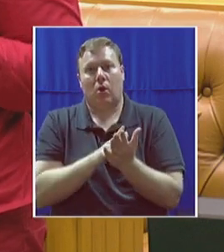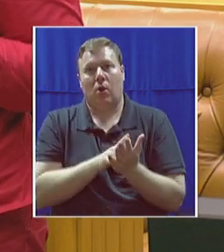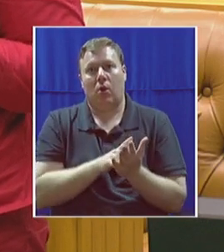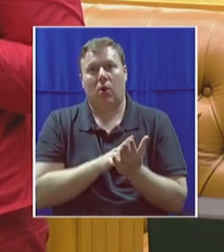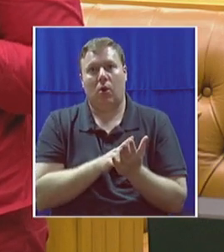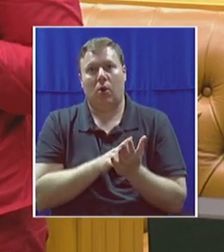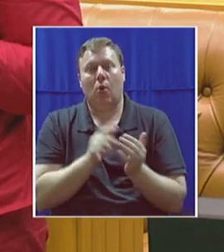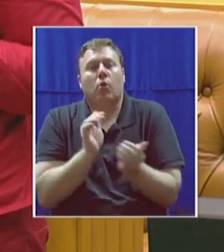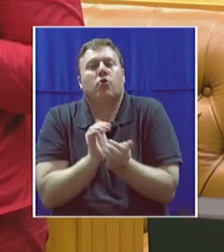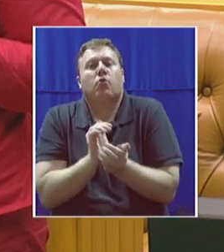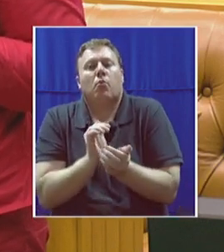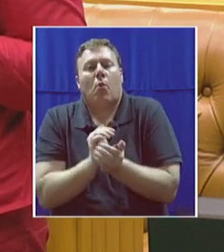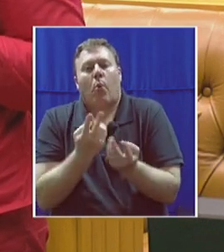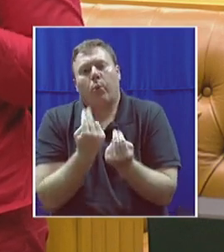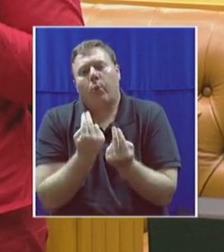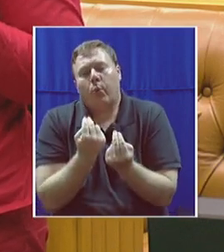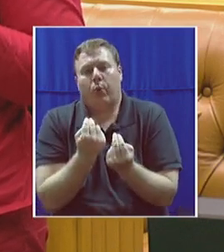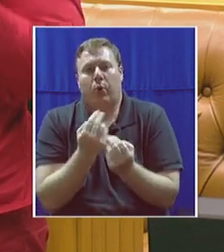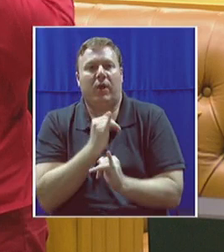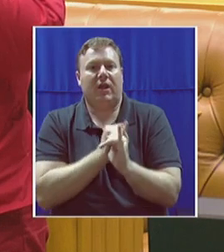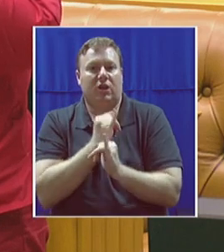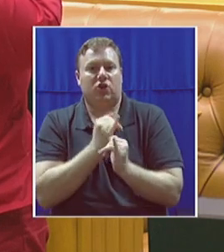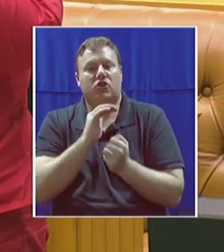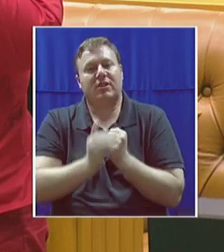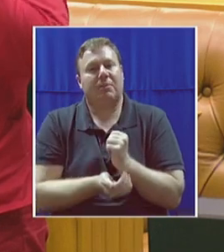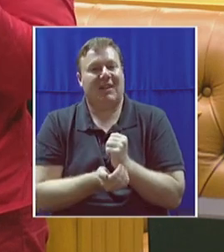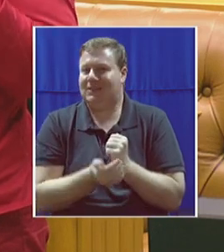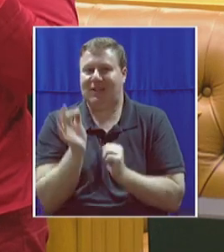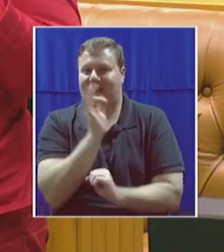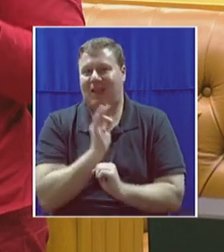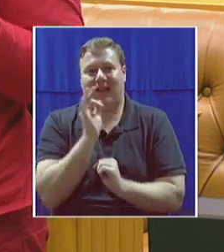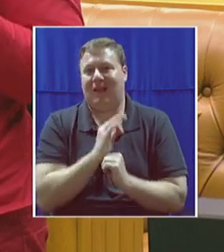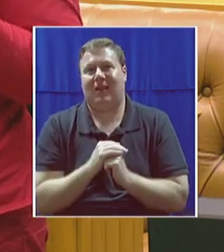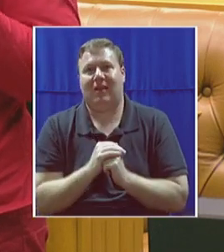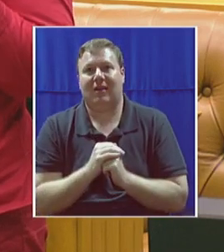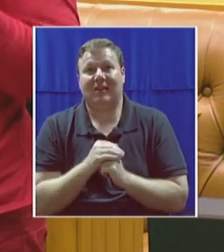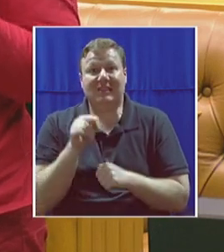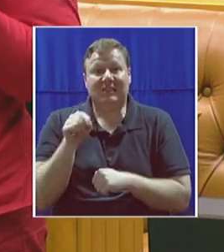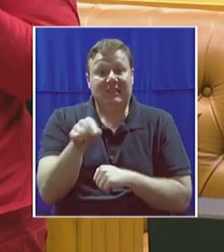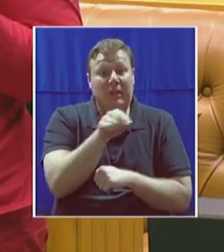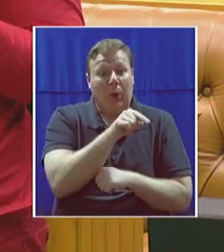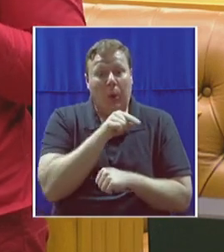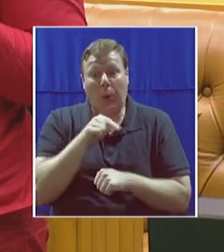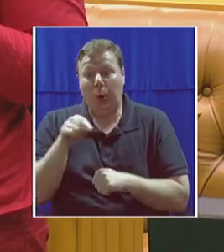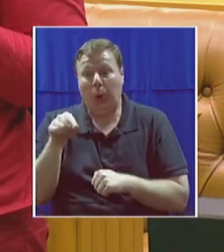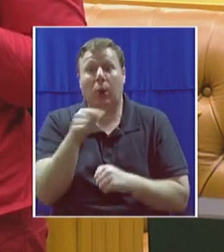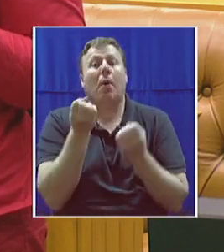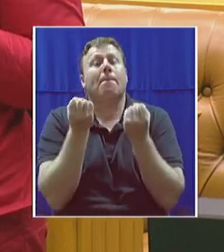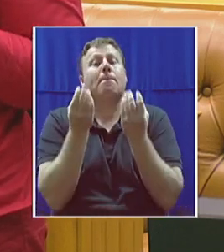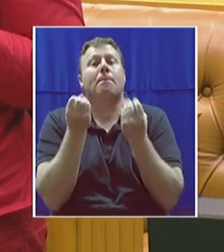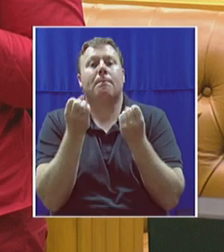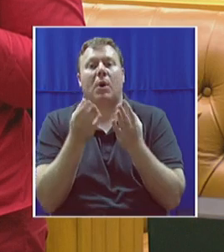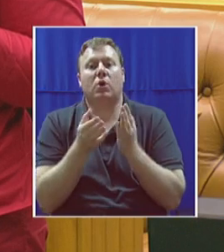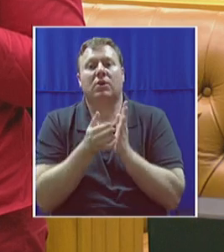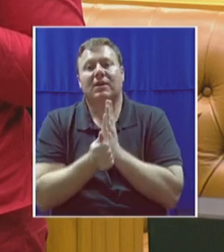Industries in South Africa which by far they employ the bulk of unskilled